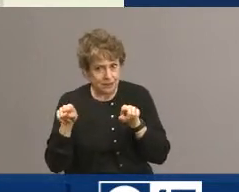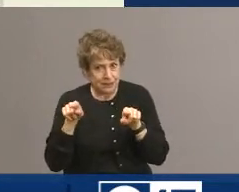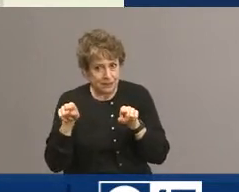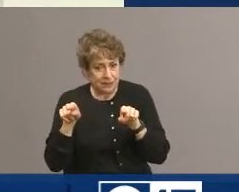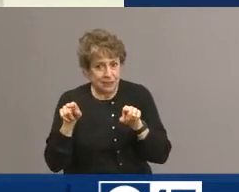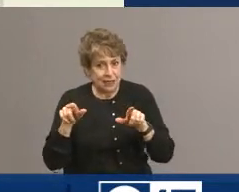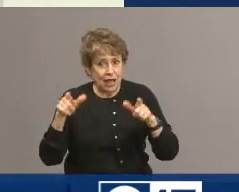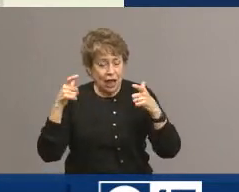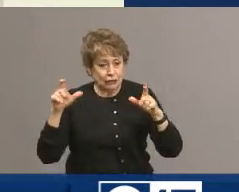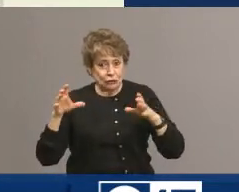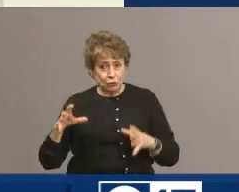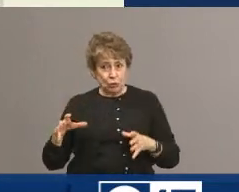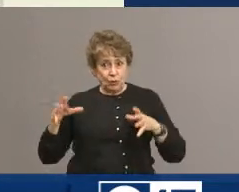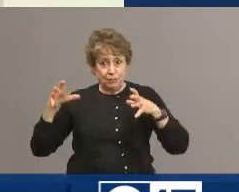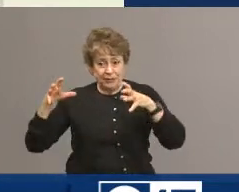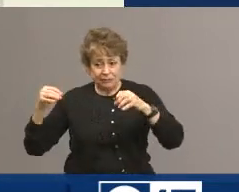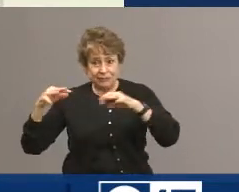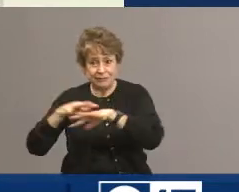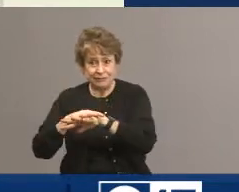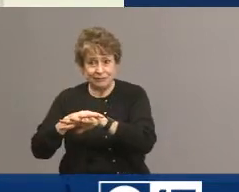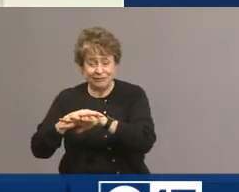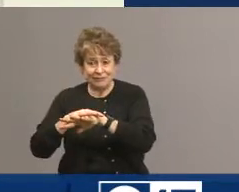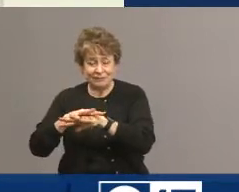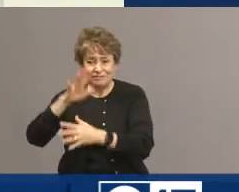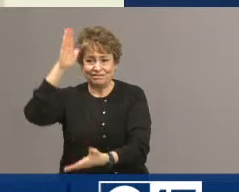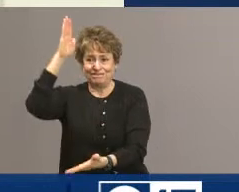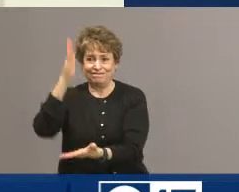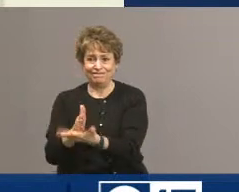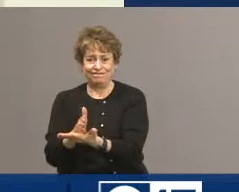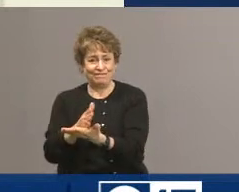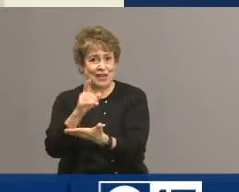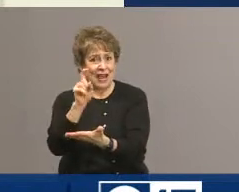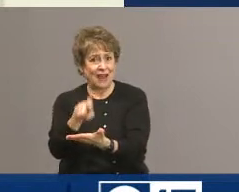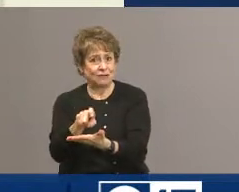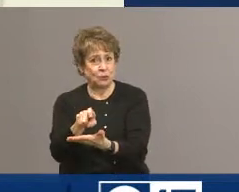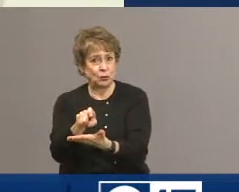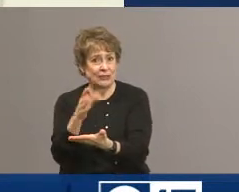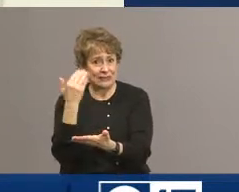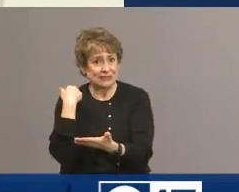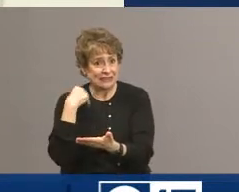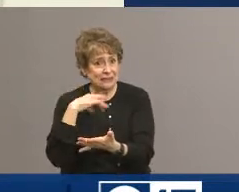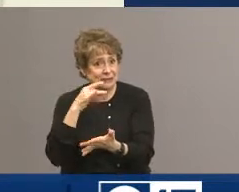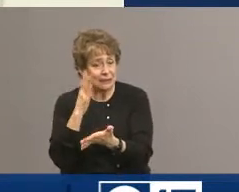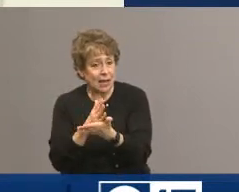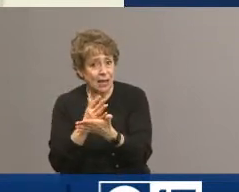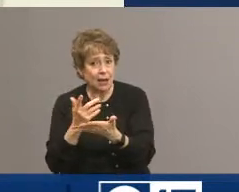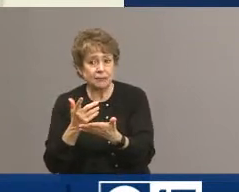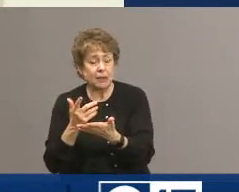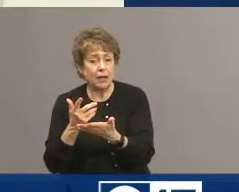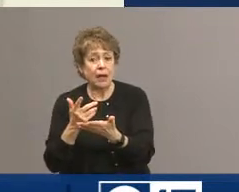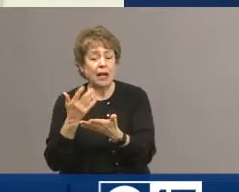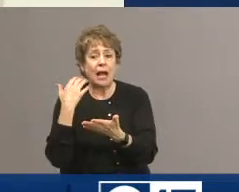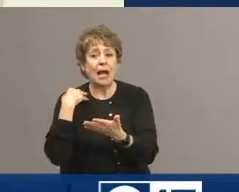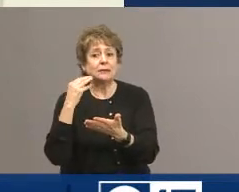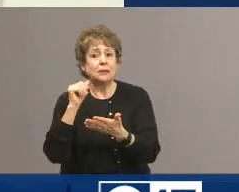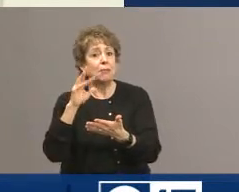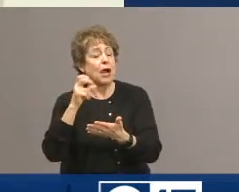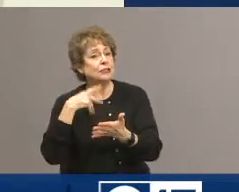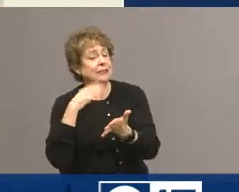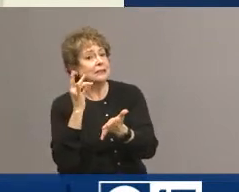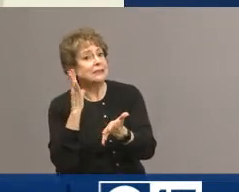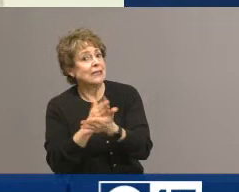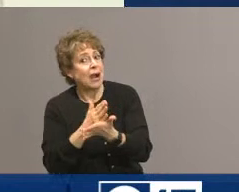That's what we did so well in March, and that's what we're doing now. Okay, then I'll just follow up on Peter's question because I want to make